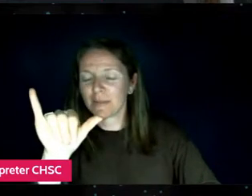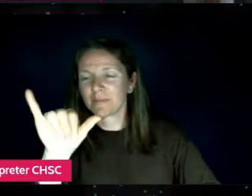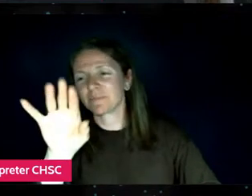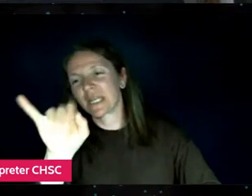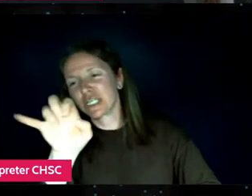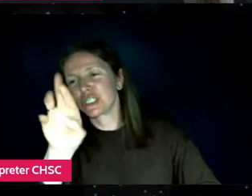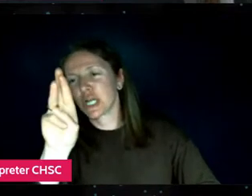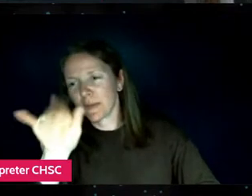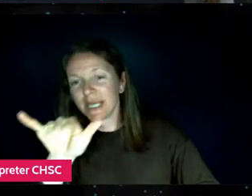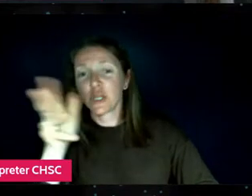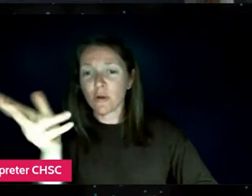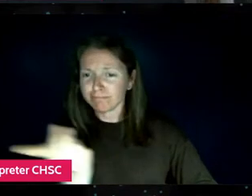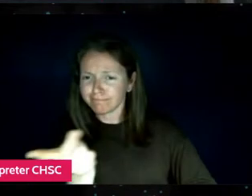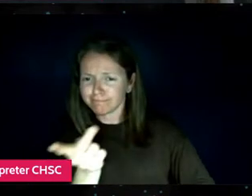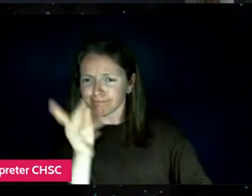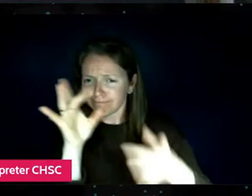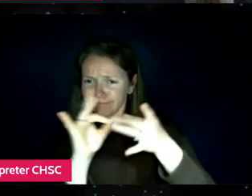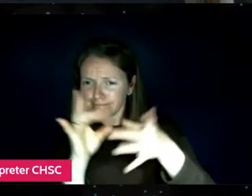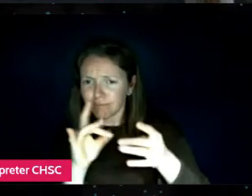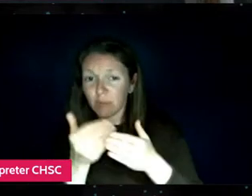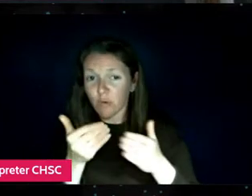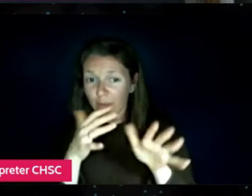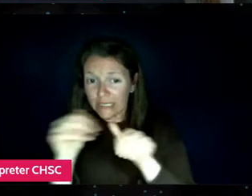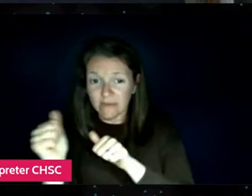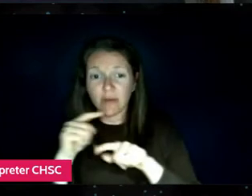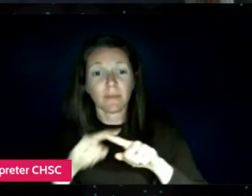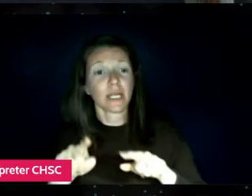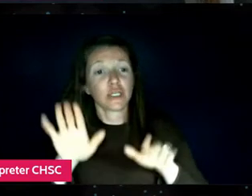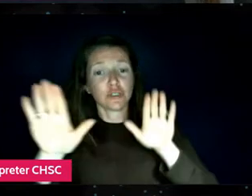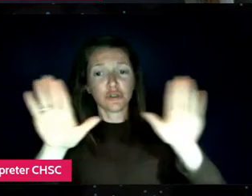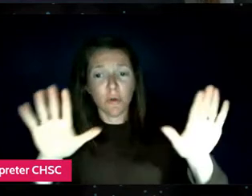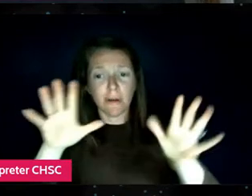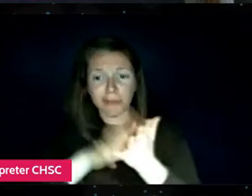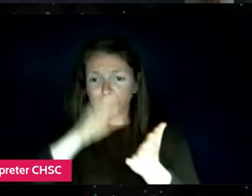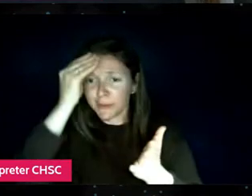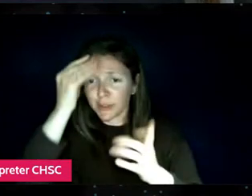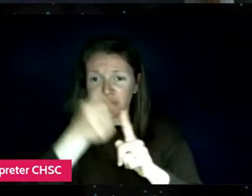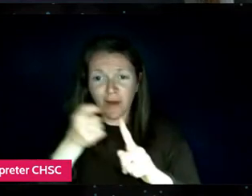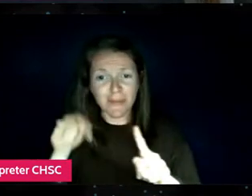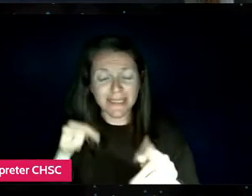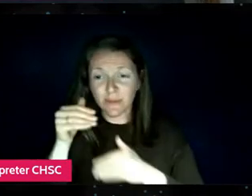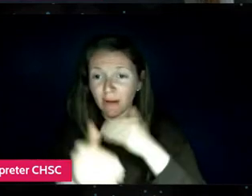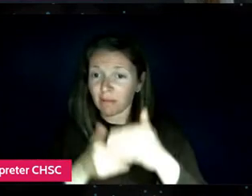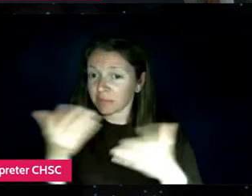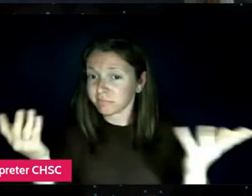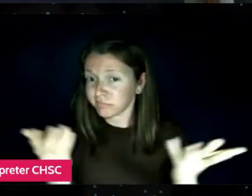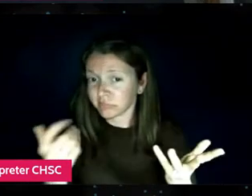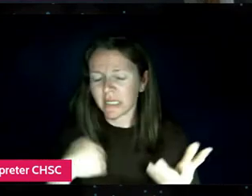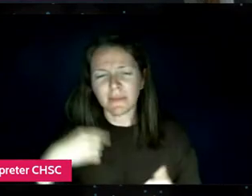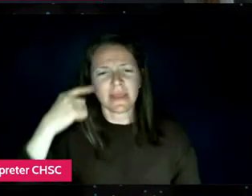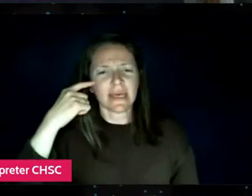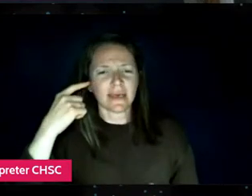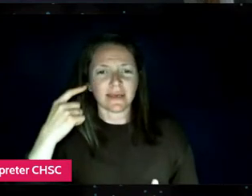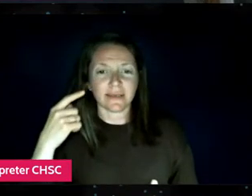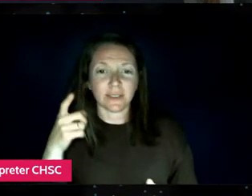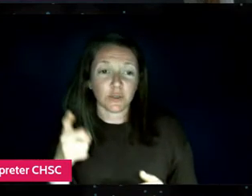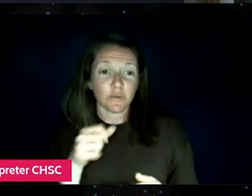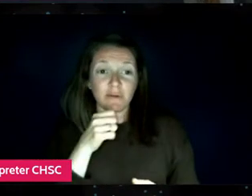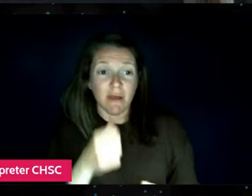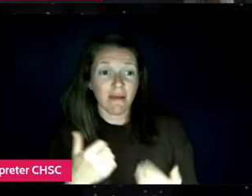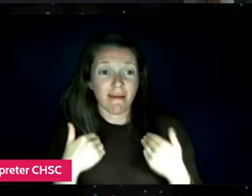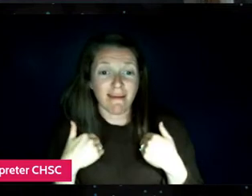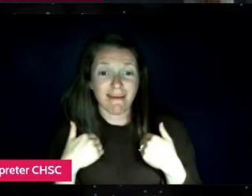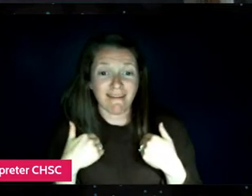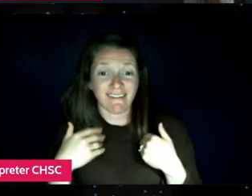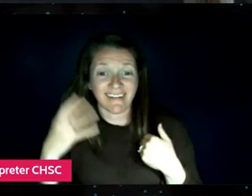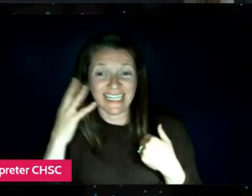go on what you took away from this process. Because I'm thinking you have not had an